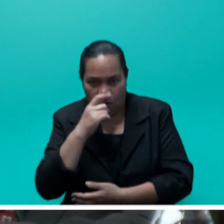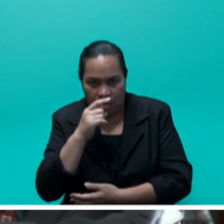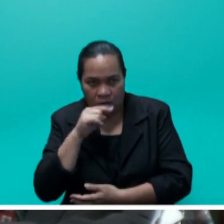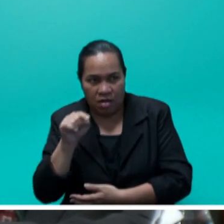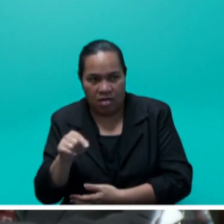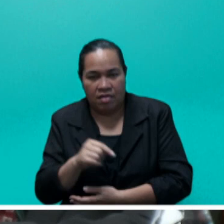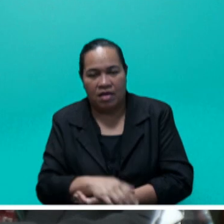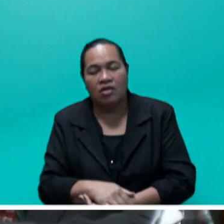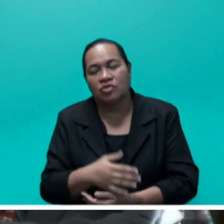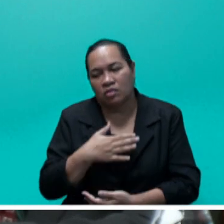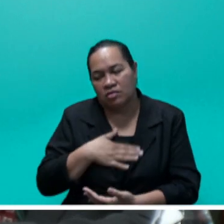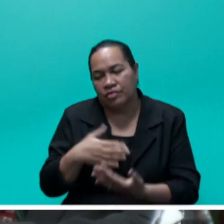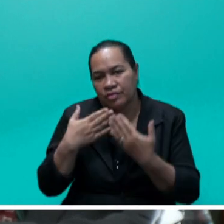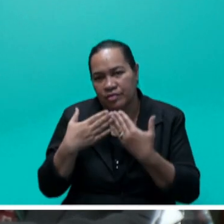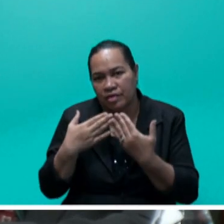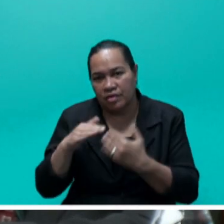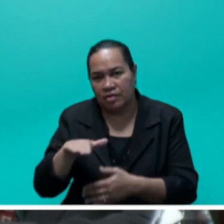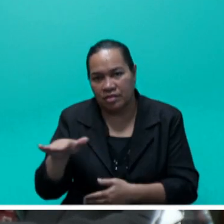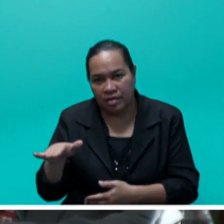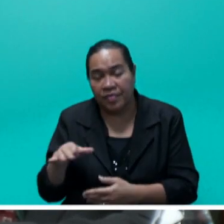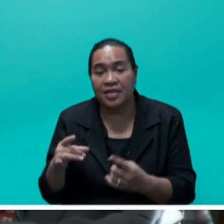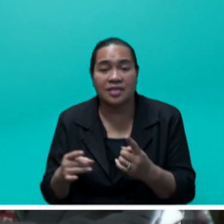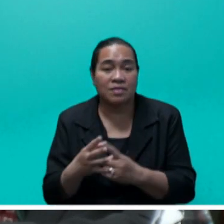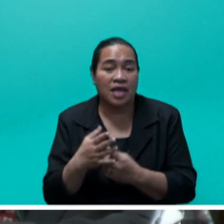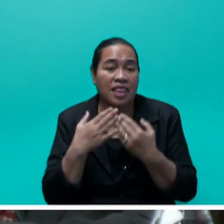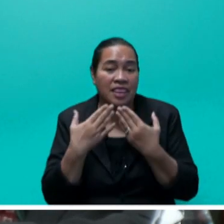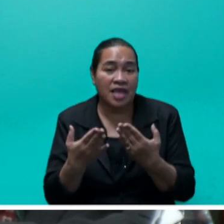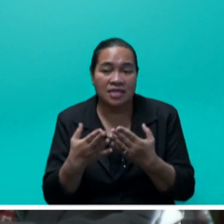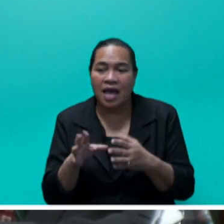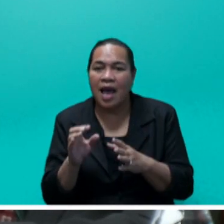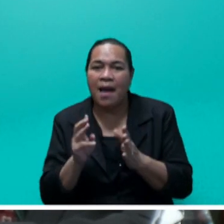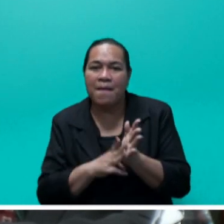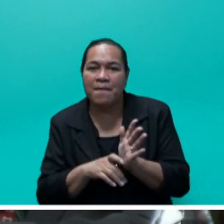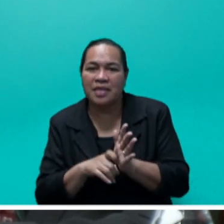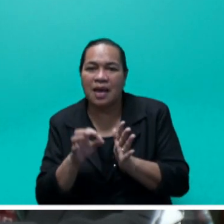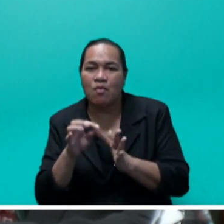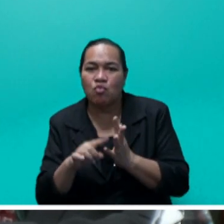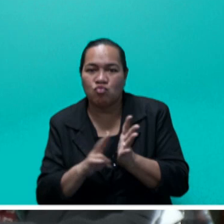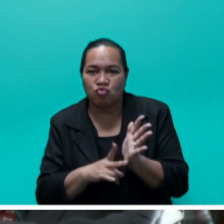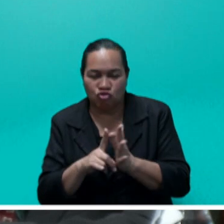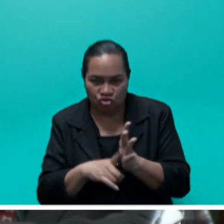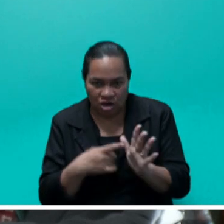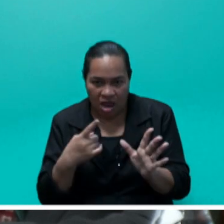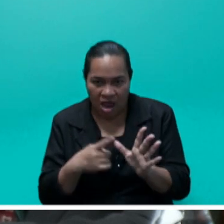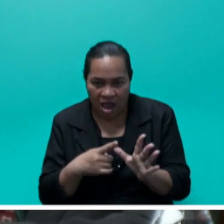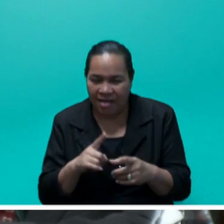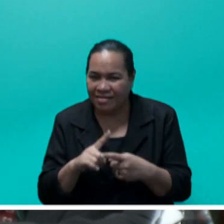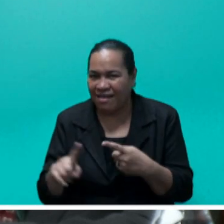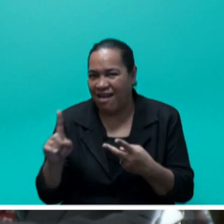go unnoticed. A special thanks to Mr. Kanti Punja, Mr. Abhinesh Chand, Mrs. Rajneesh